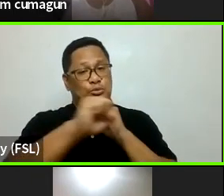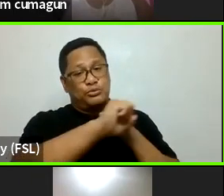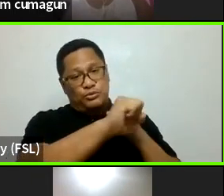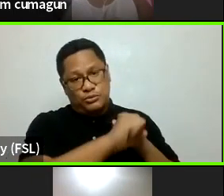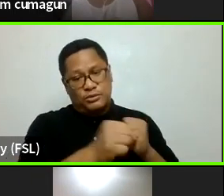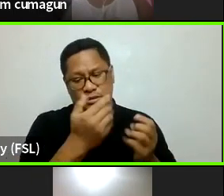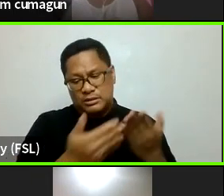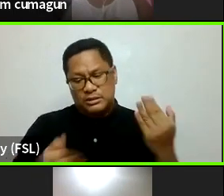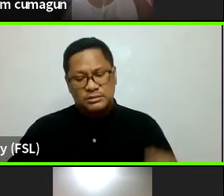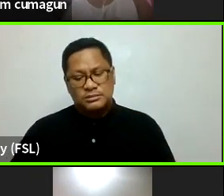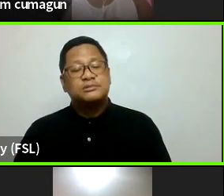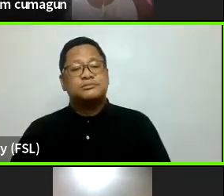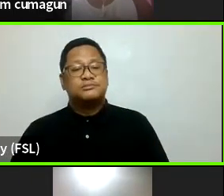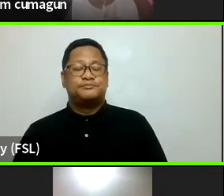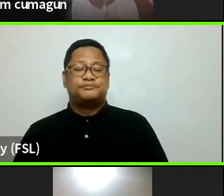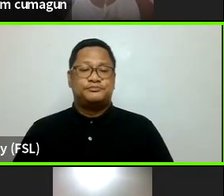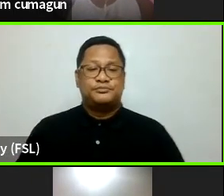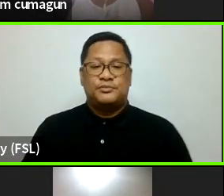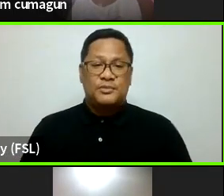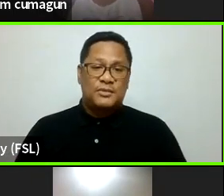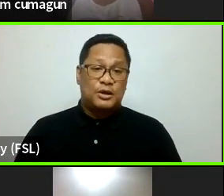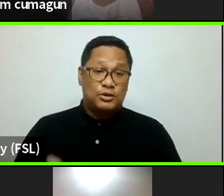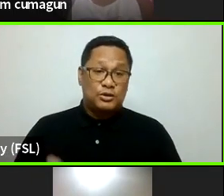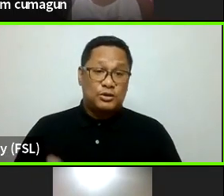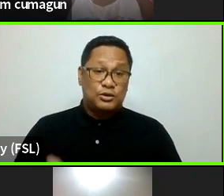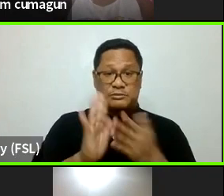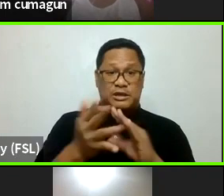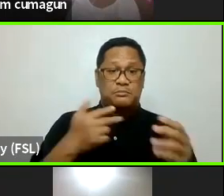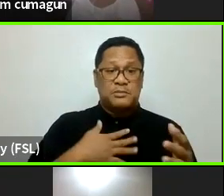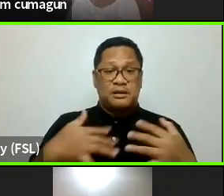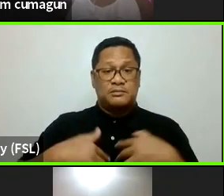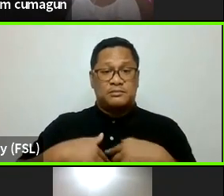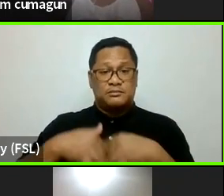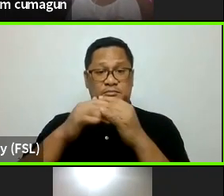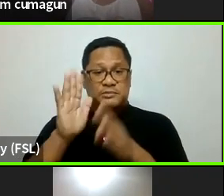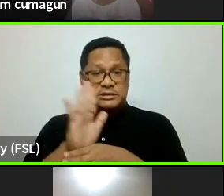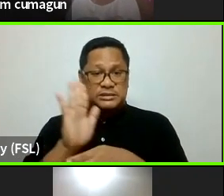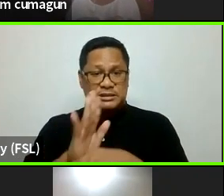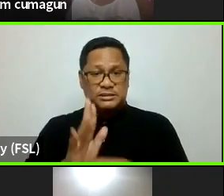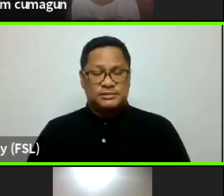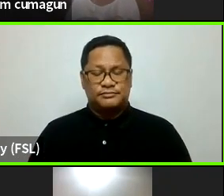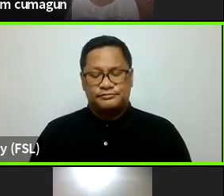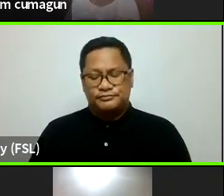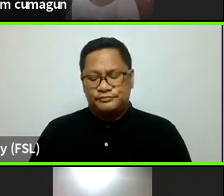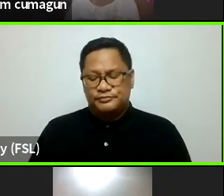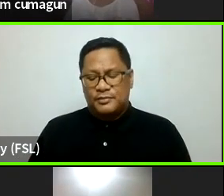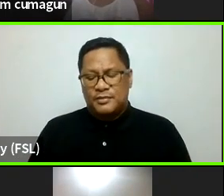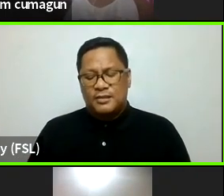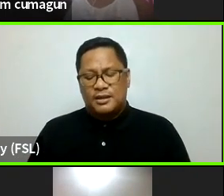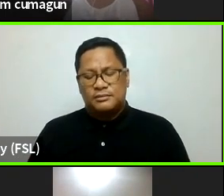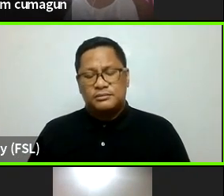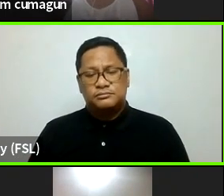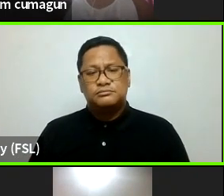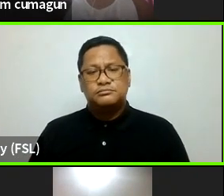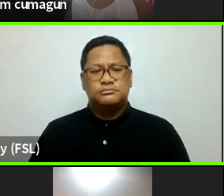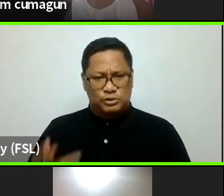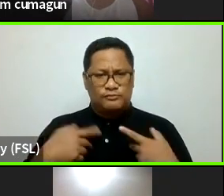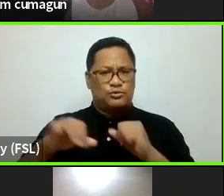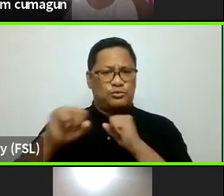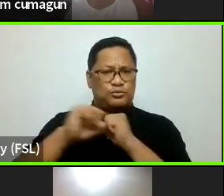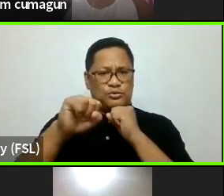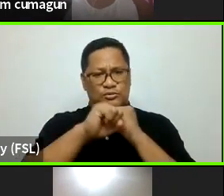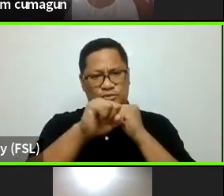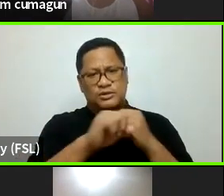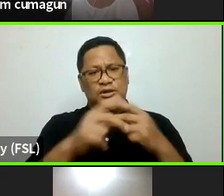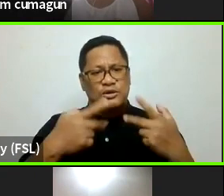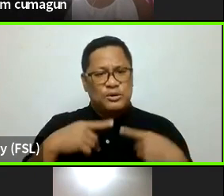promote things. Yun yung aking naging business. That is my existing business now. To help promote, to help